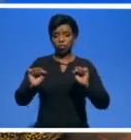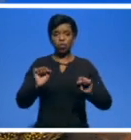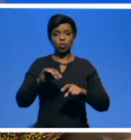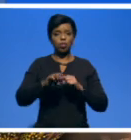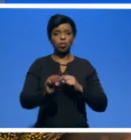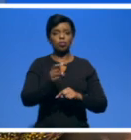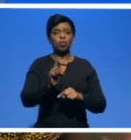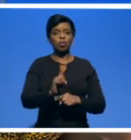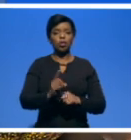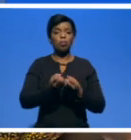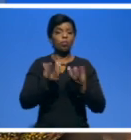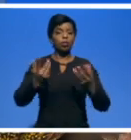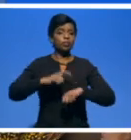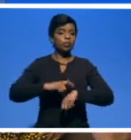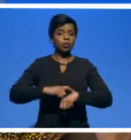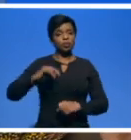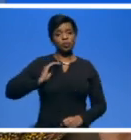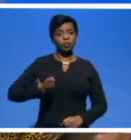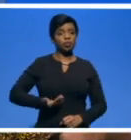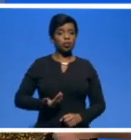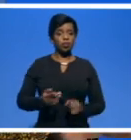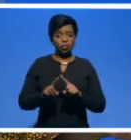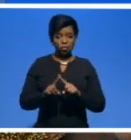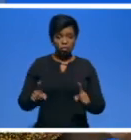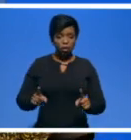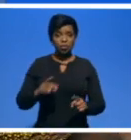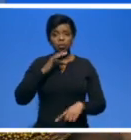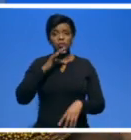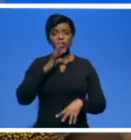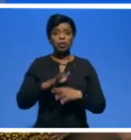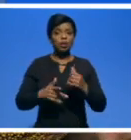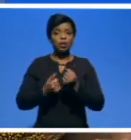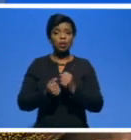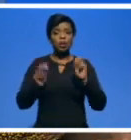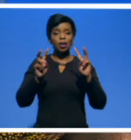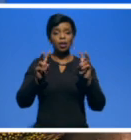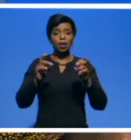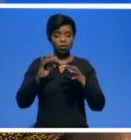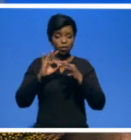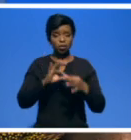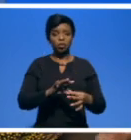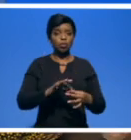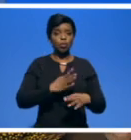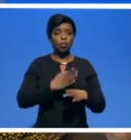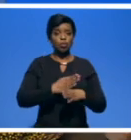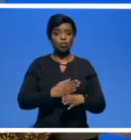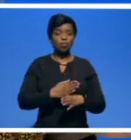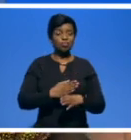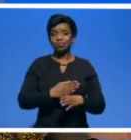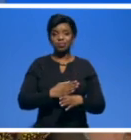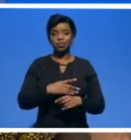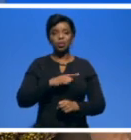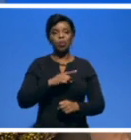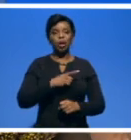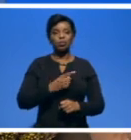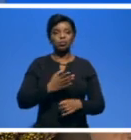etelele ha isale ba ntse ba gethollwa. Ebile ba kotelwa go tsa moruo mo e leng gore mosebetsi wa bona e ne le go